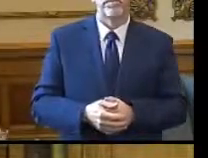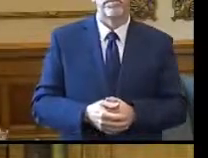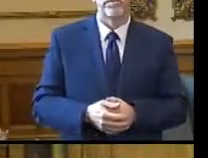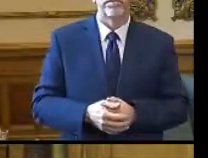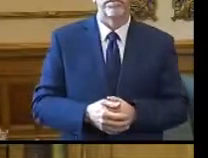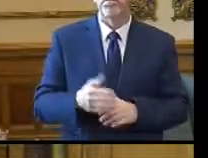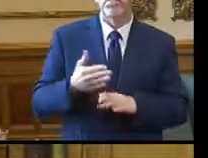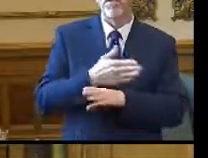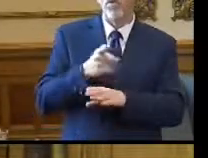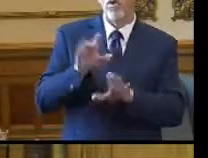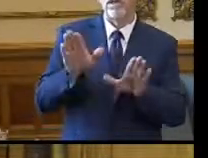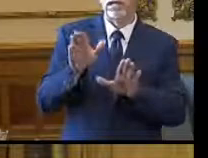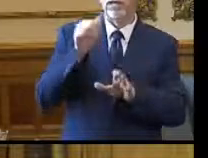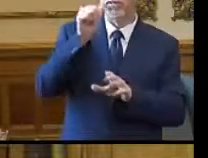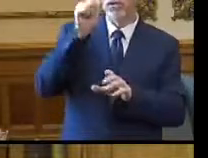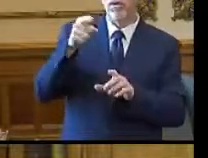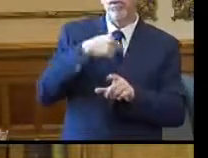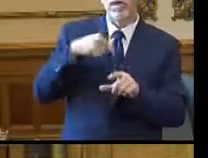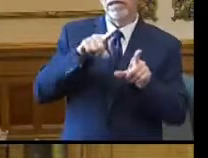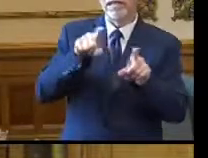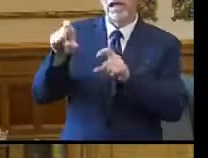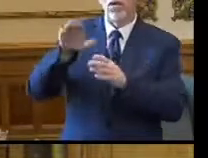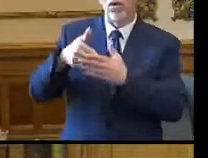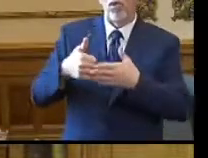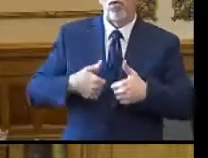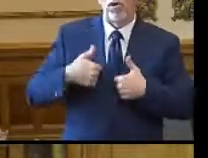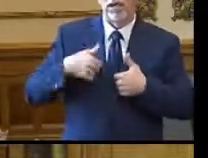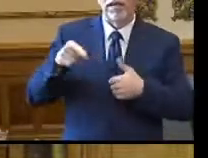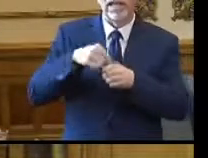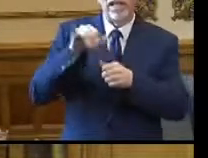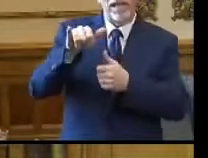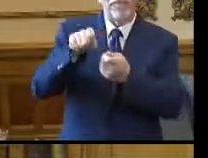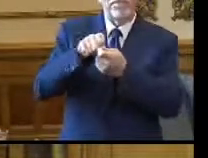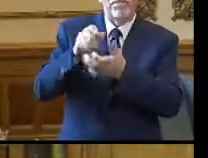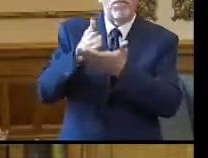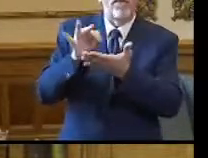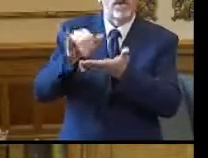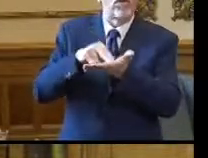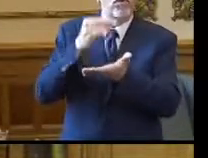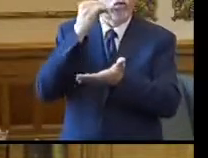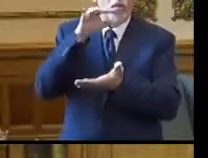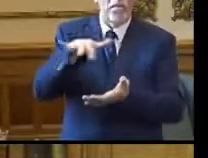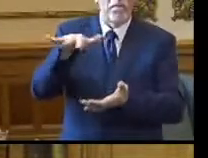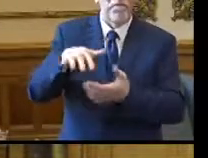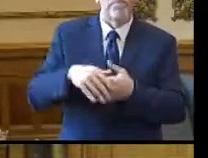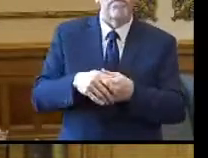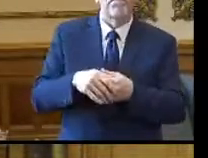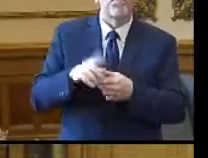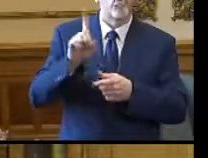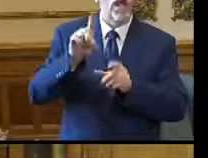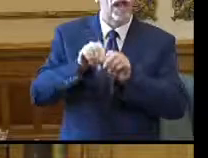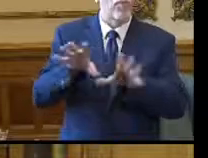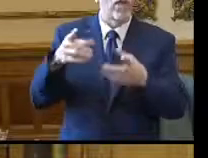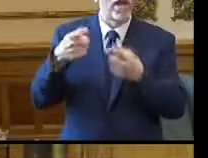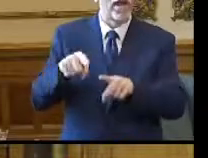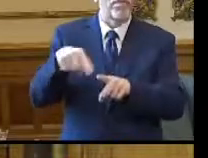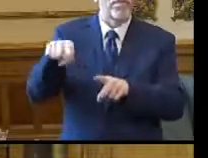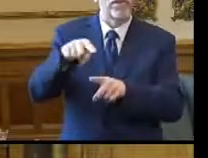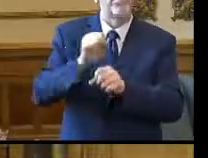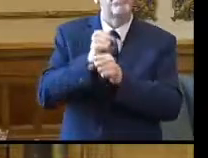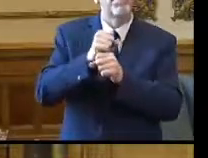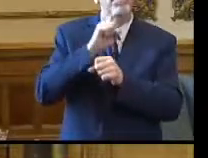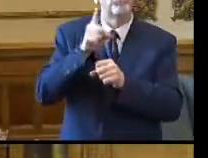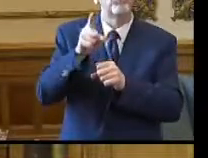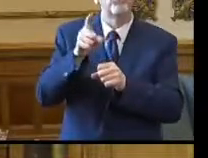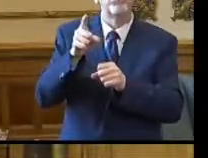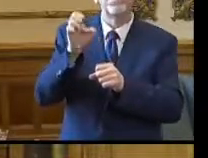Prior to that, on Sunday, we tested all residents in this particular part of this nursing home. that the outbreak occurred, to make sure that